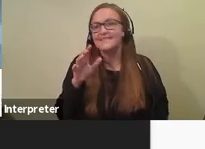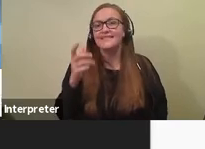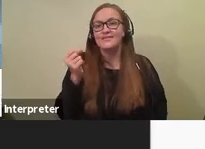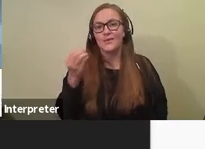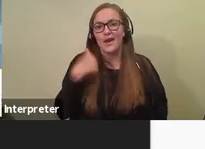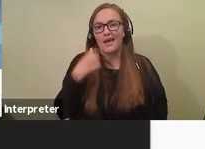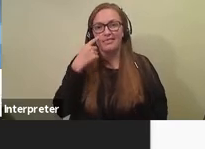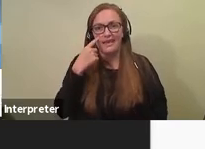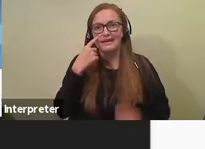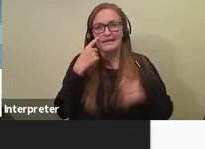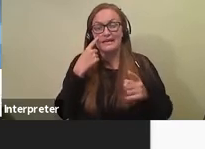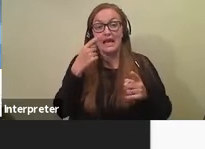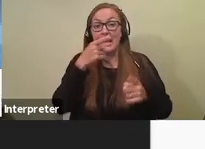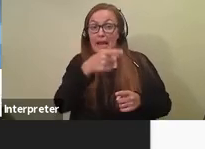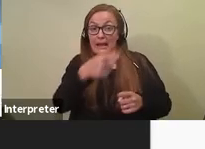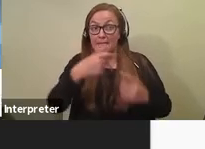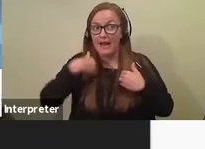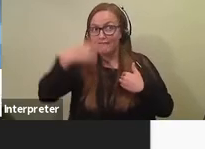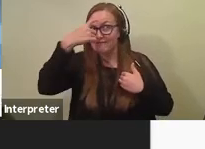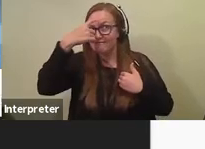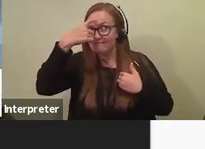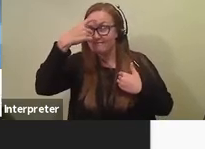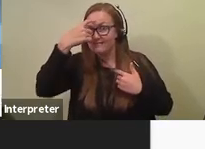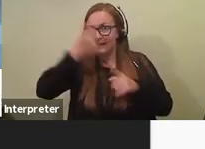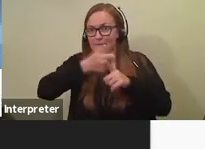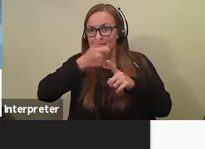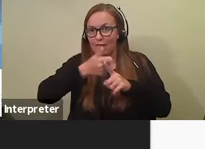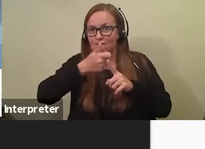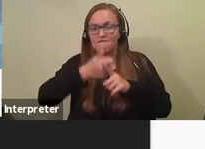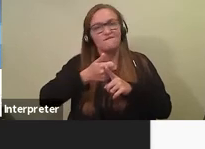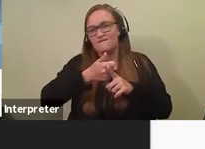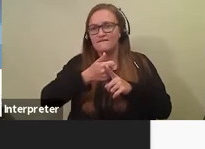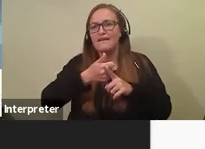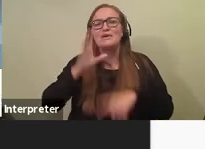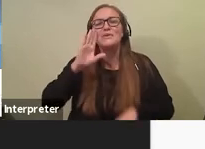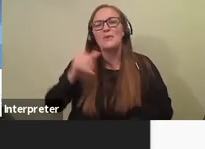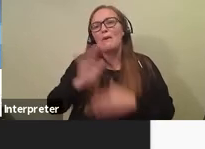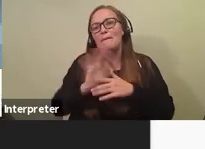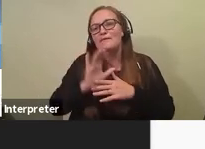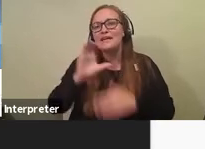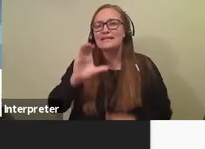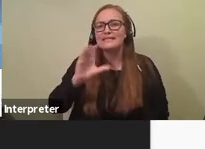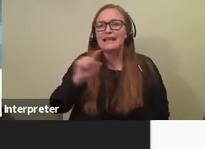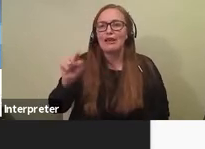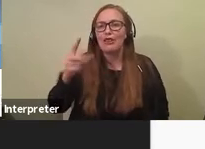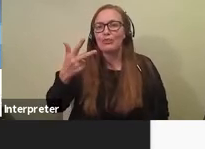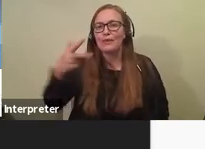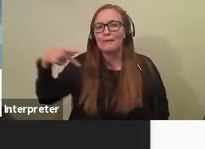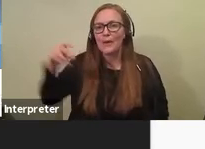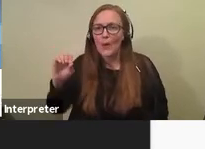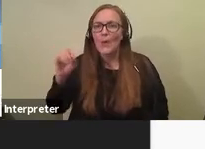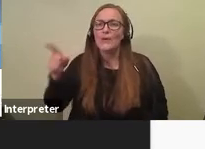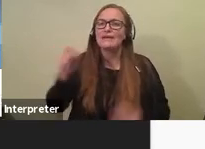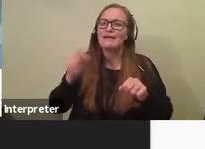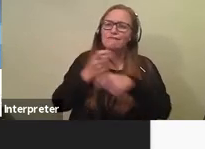far away from that, because we'll see C-3PO, you know, in the movies, he's cracking jokes. He's able to translate languages and